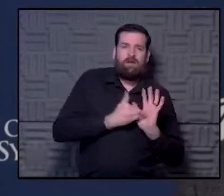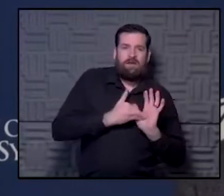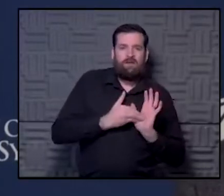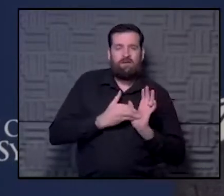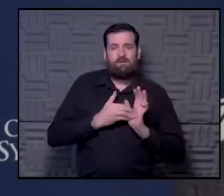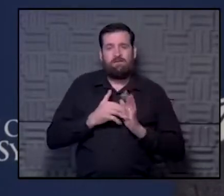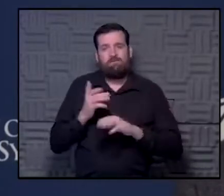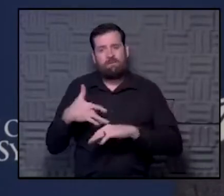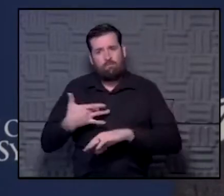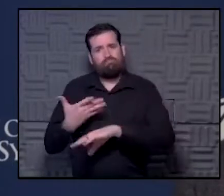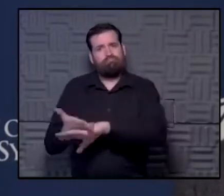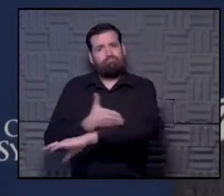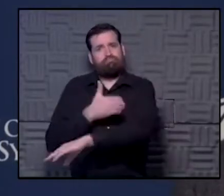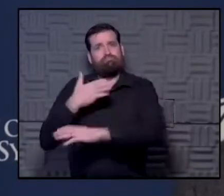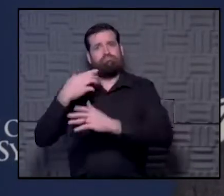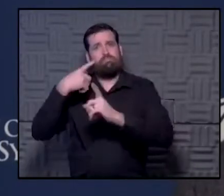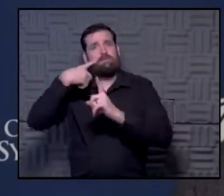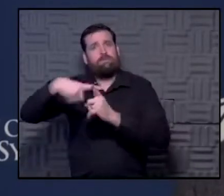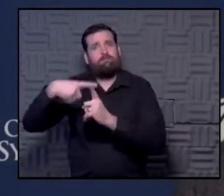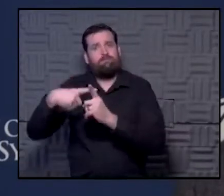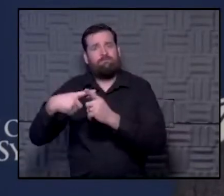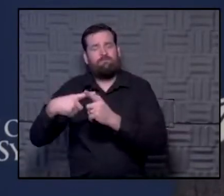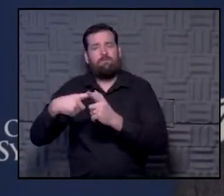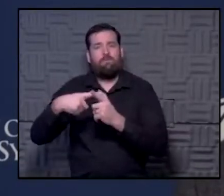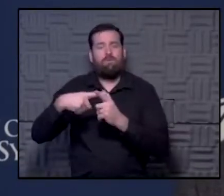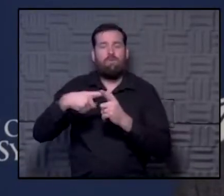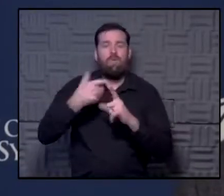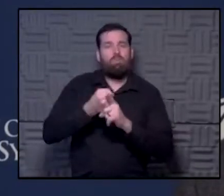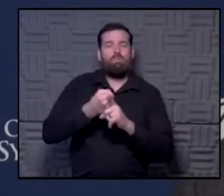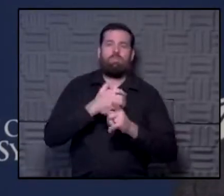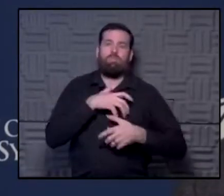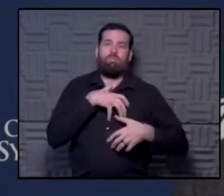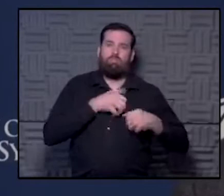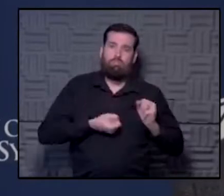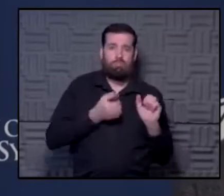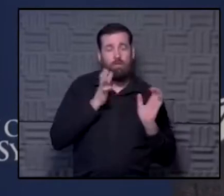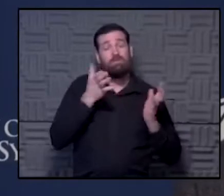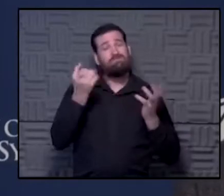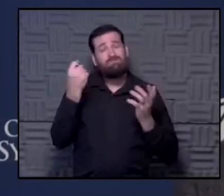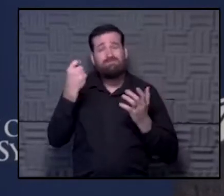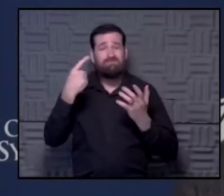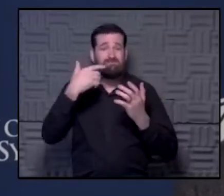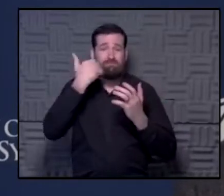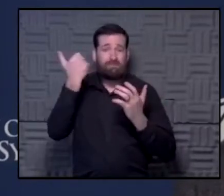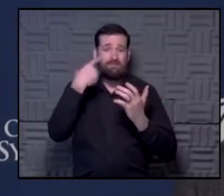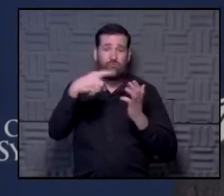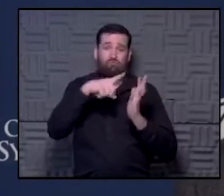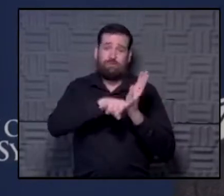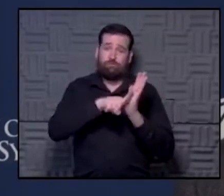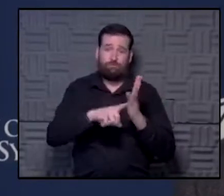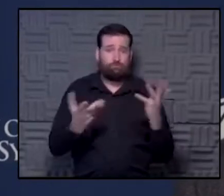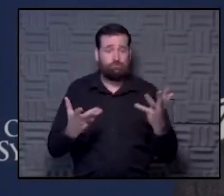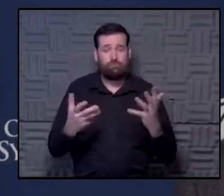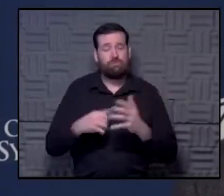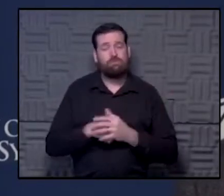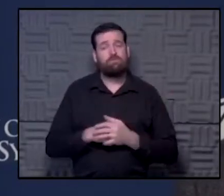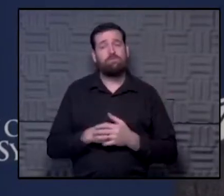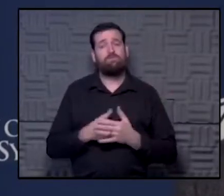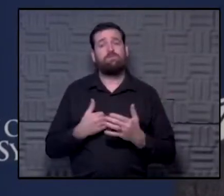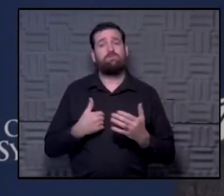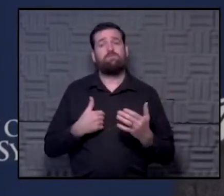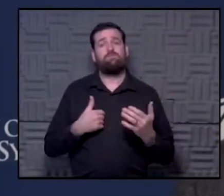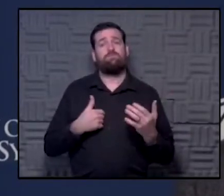And one of the best things that I think has occurred in terms of research in this area is that we've